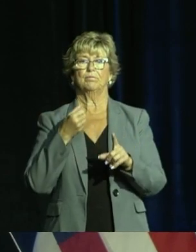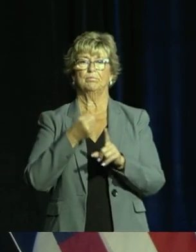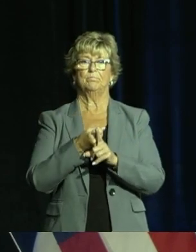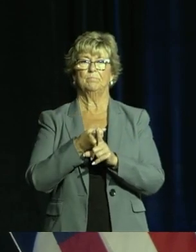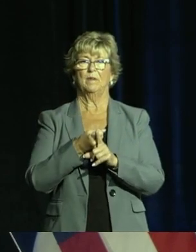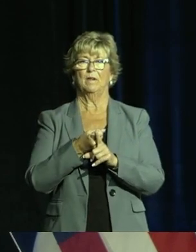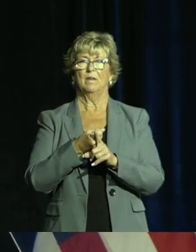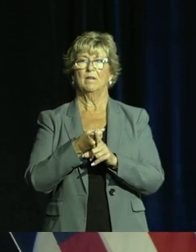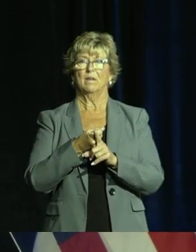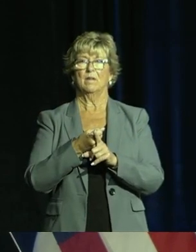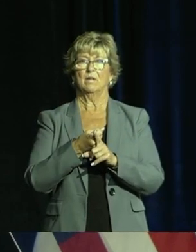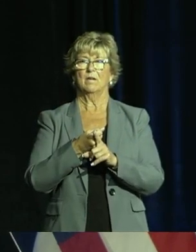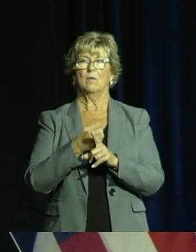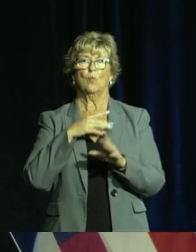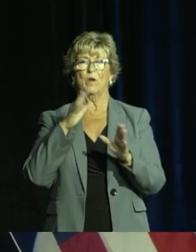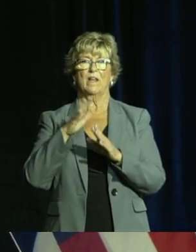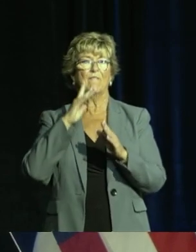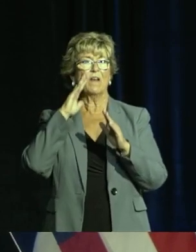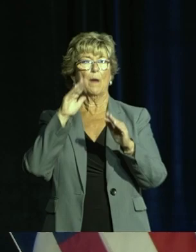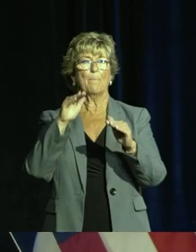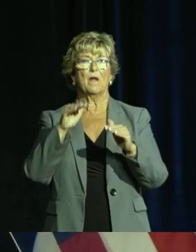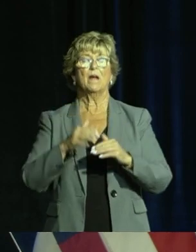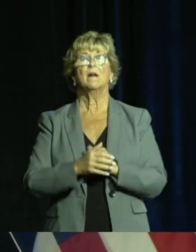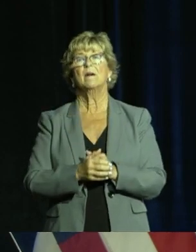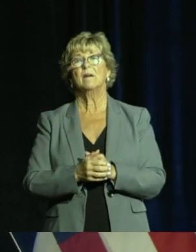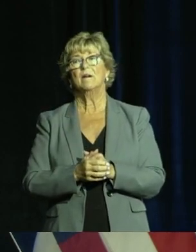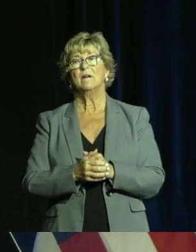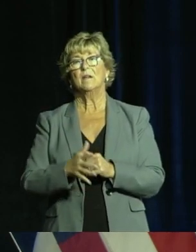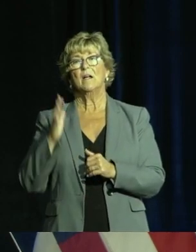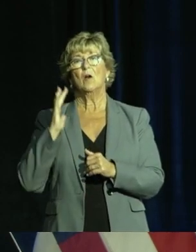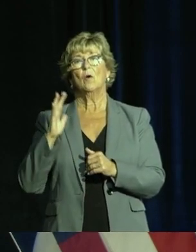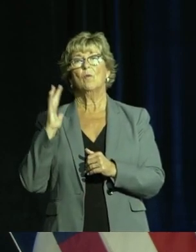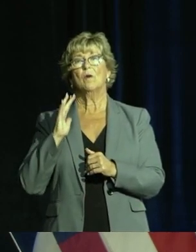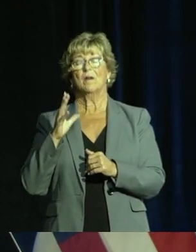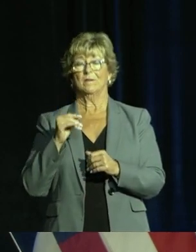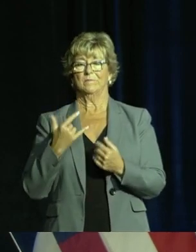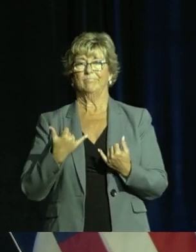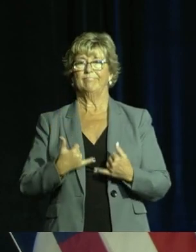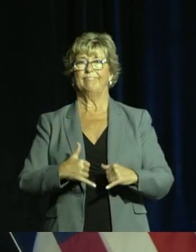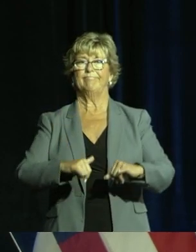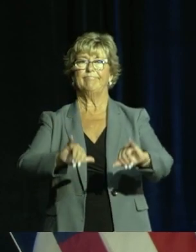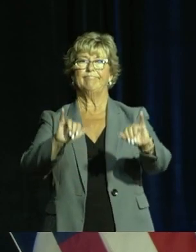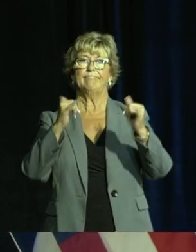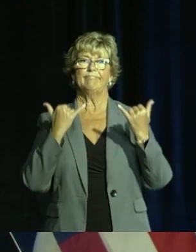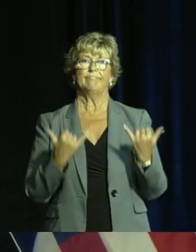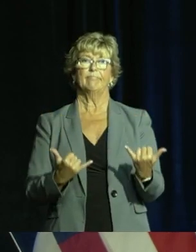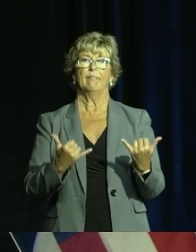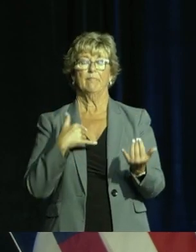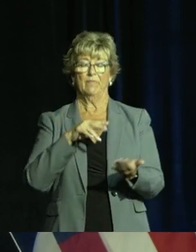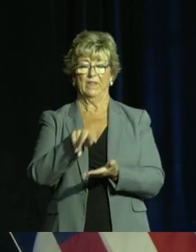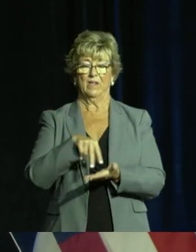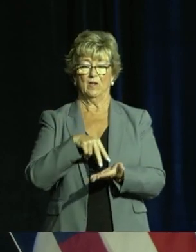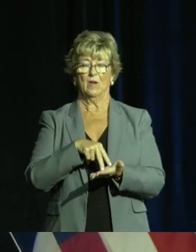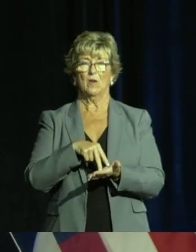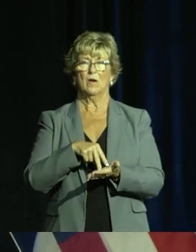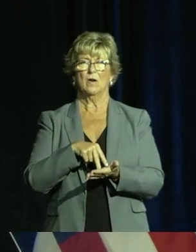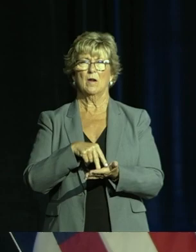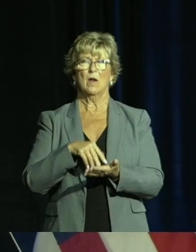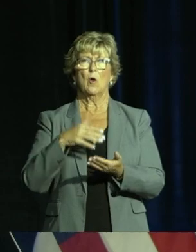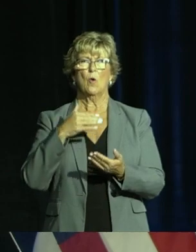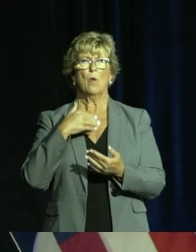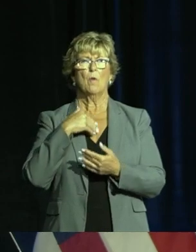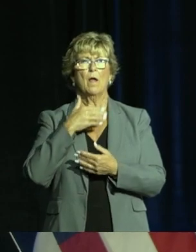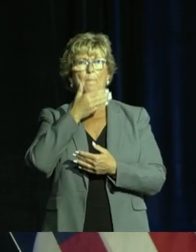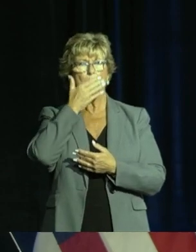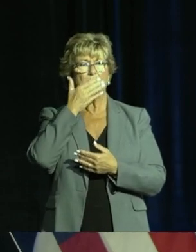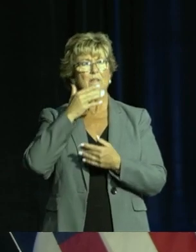never expected." So it was, and so it is. I stand here with my Muslim friend,